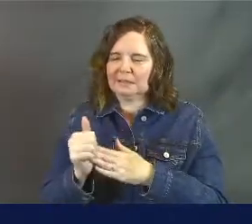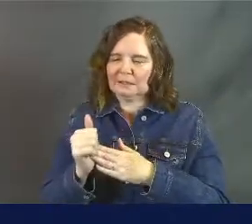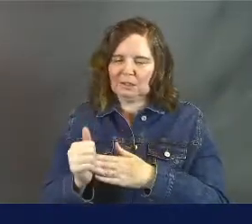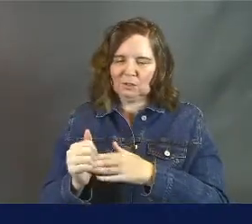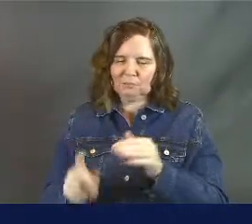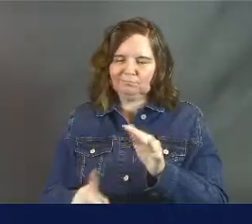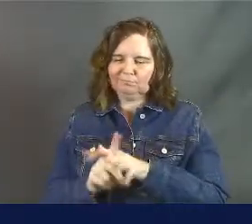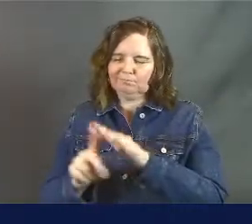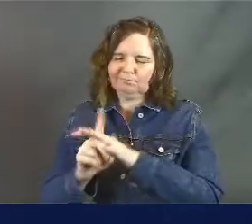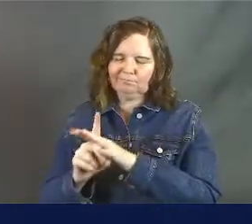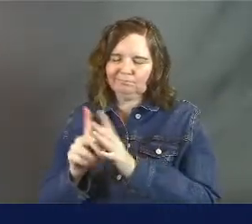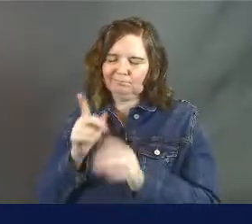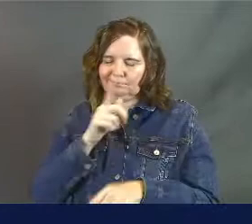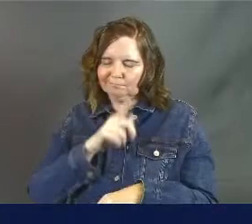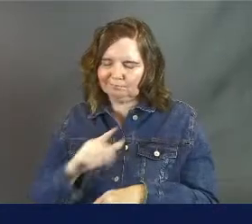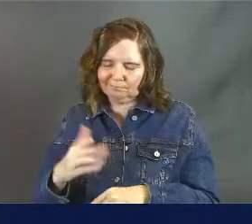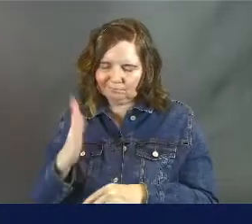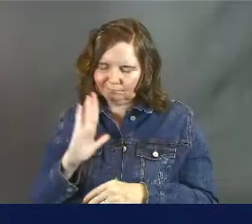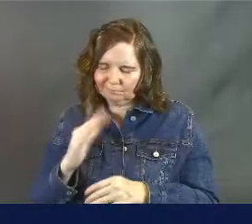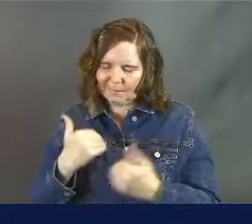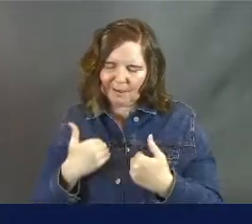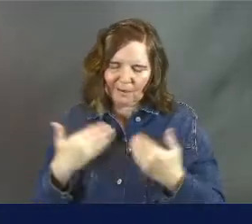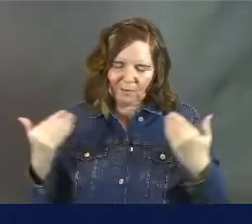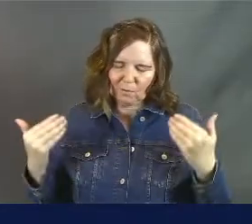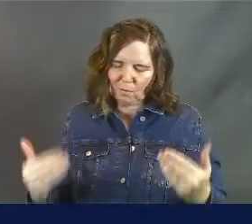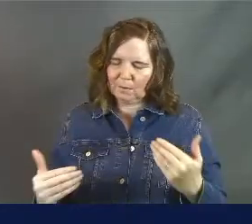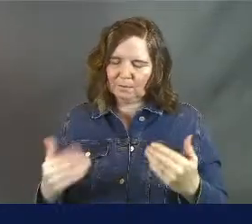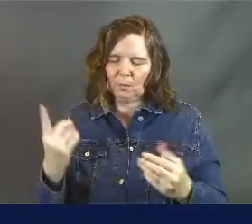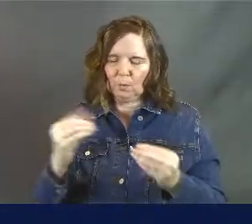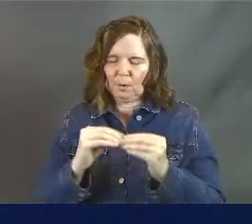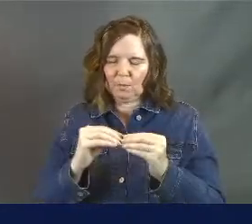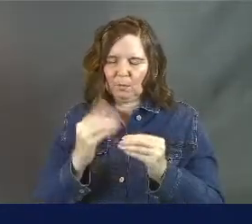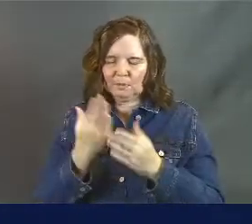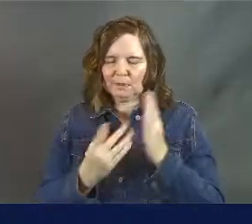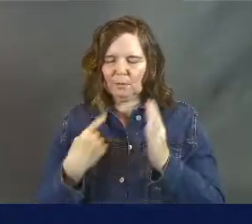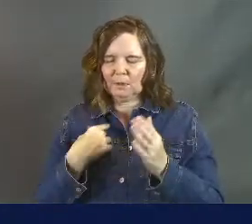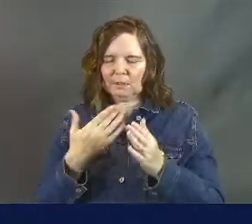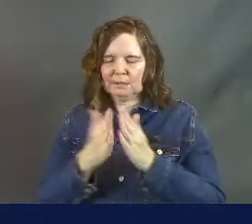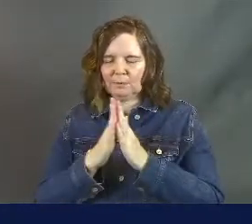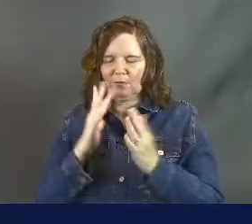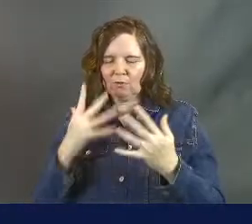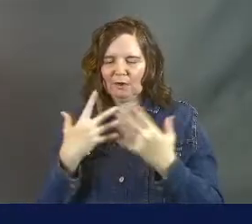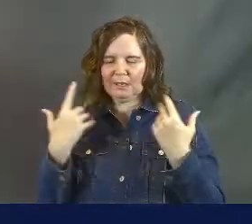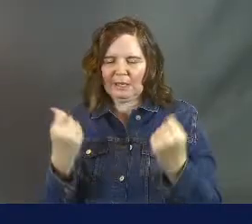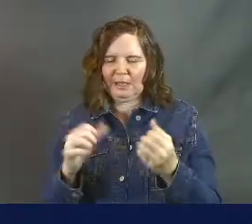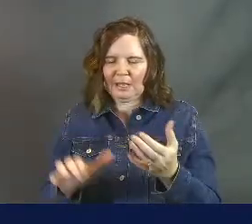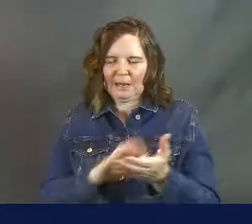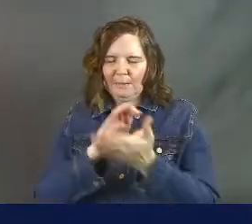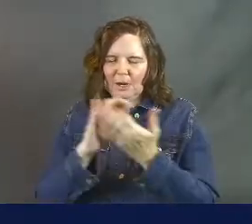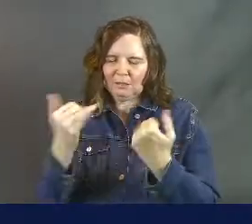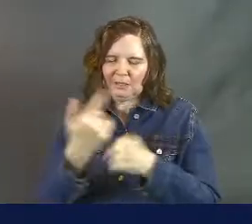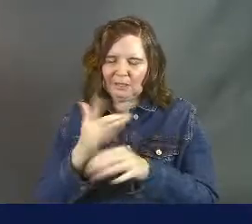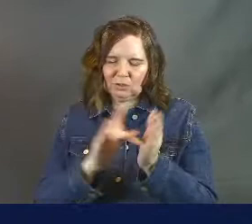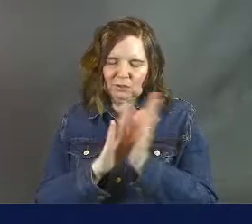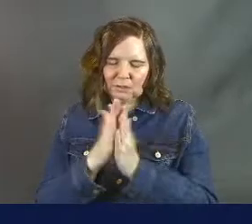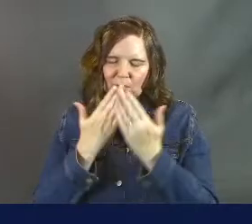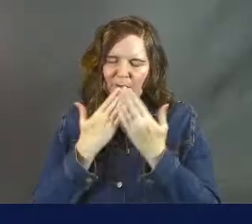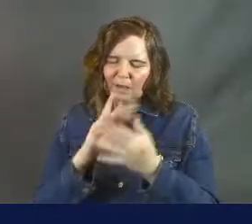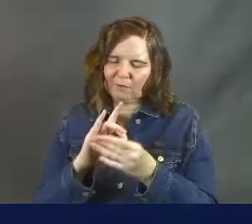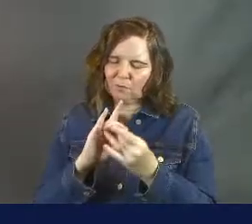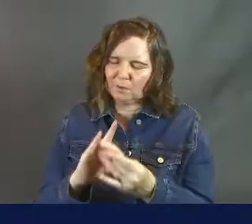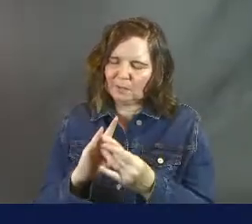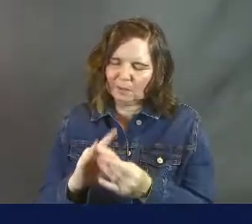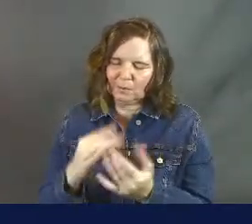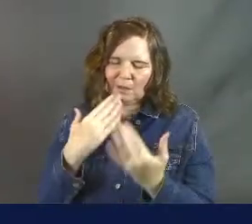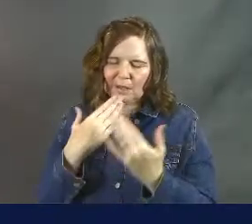who are coming up right now, God. Have Your way in their lives. Let them, one more, God, if somebody's praying for healing in marriage today, Jesus, we thank You for